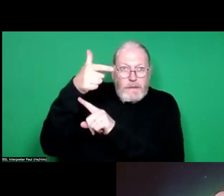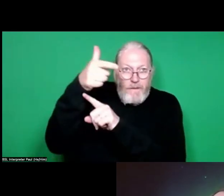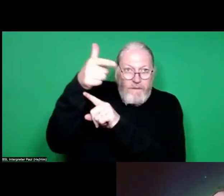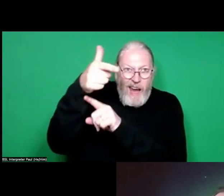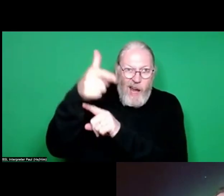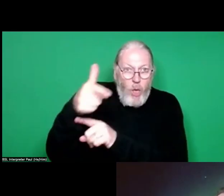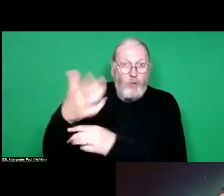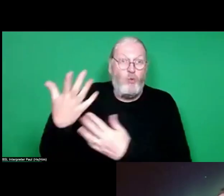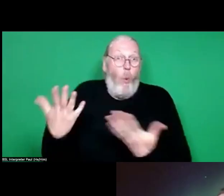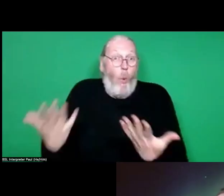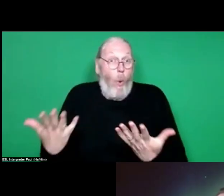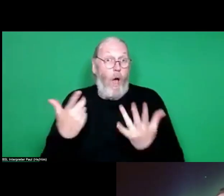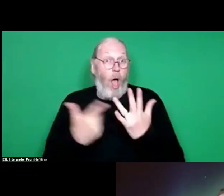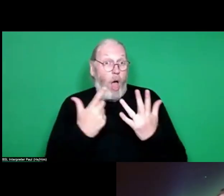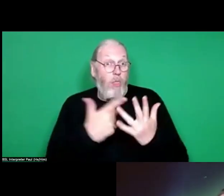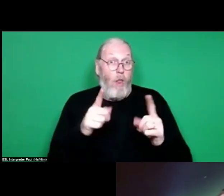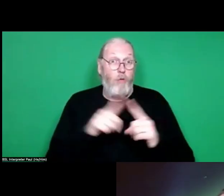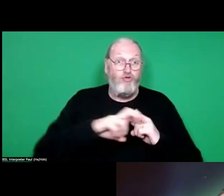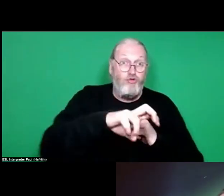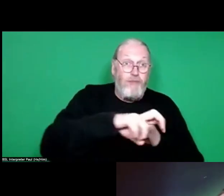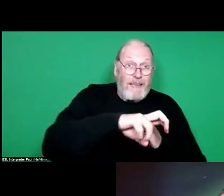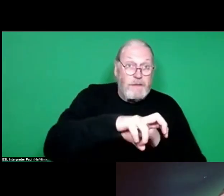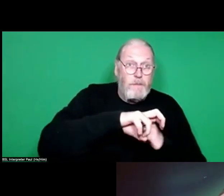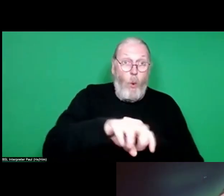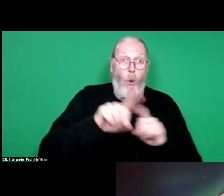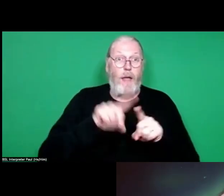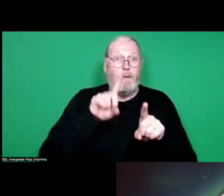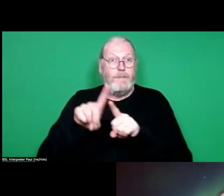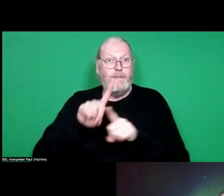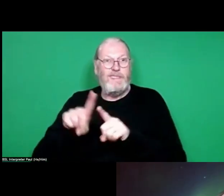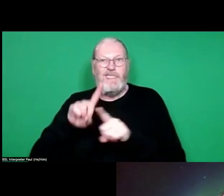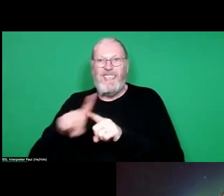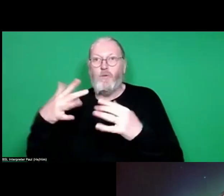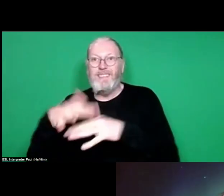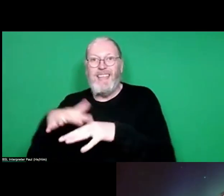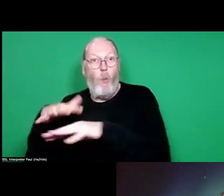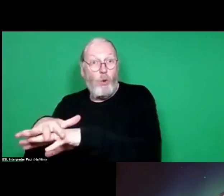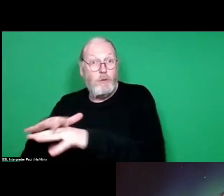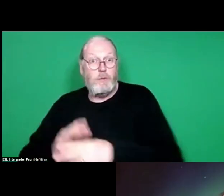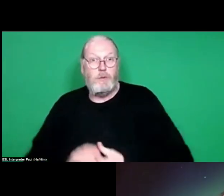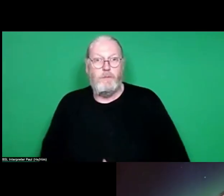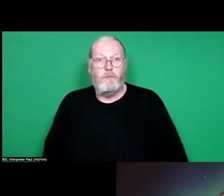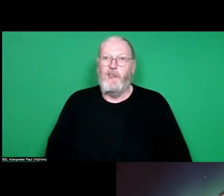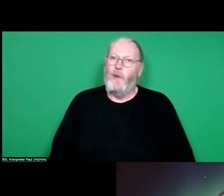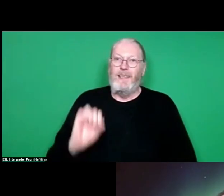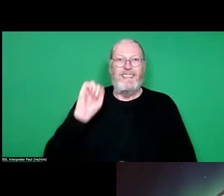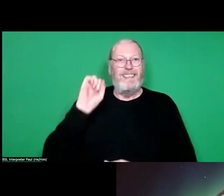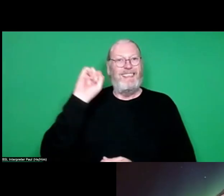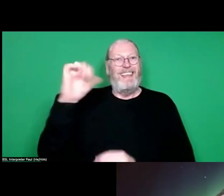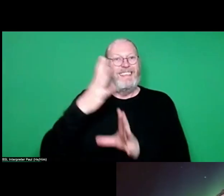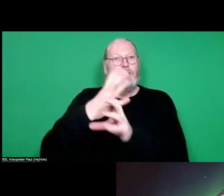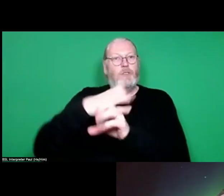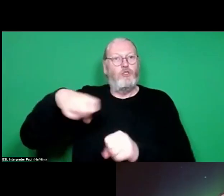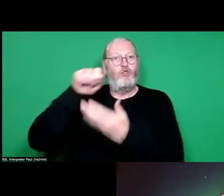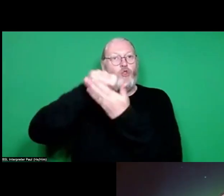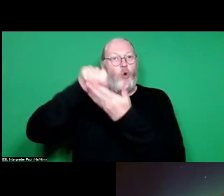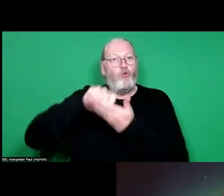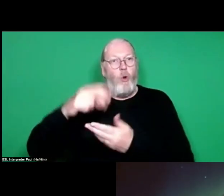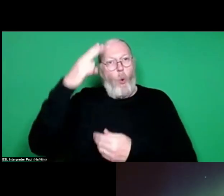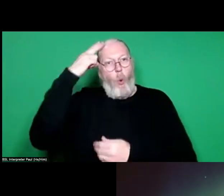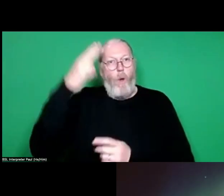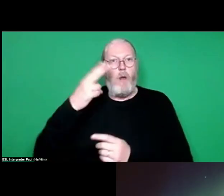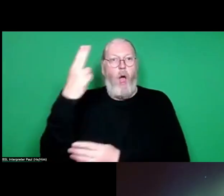like transport networks. His practice-led doctorate, Art as Artificial Stupidity, 2016, explored